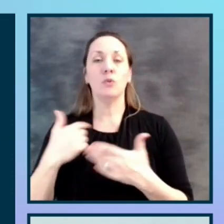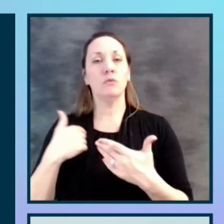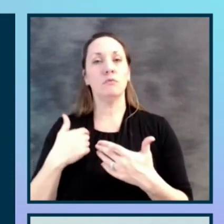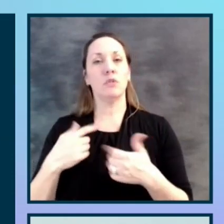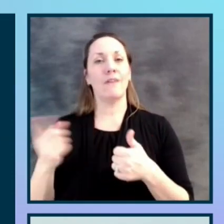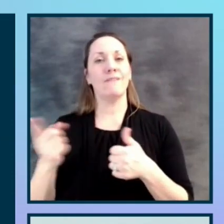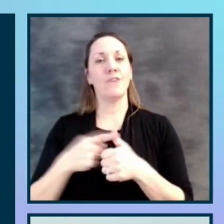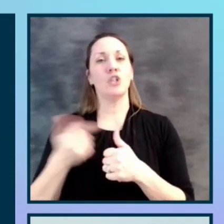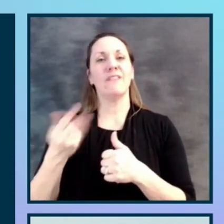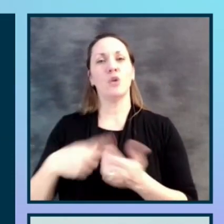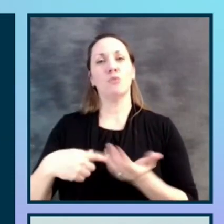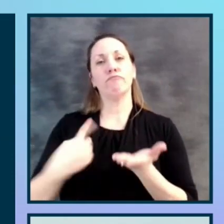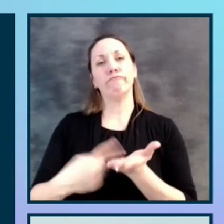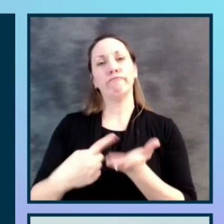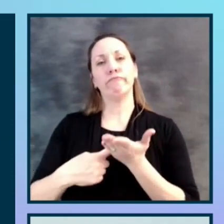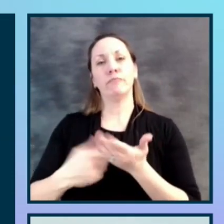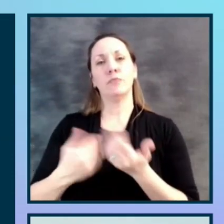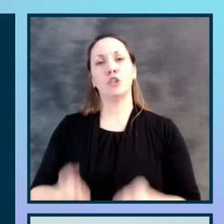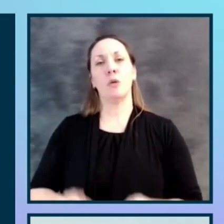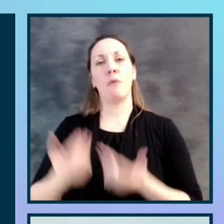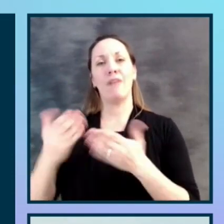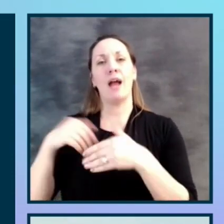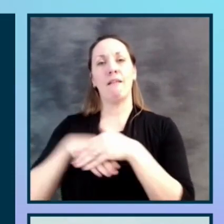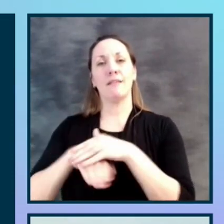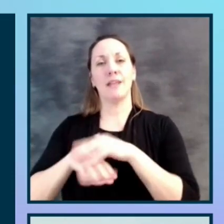kickstart accessibility for your organization.